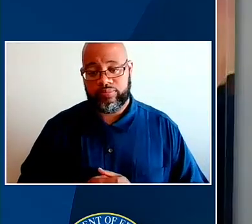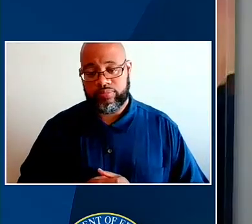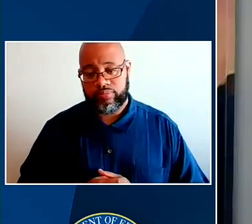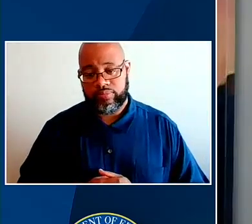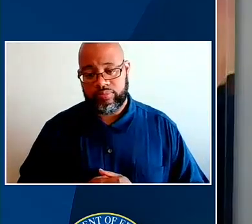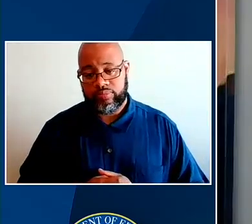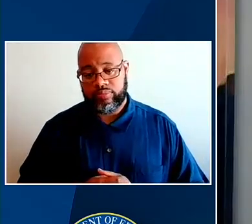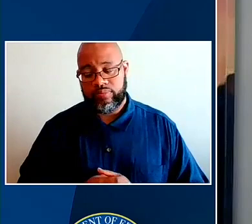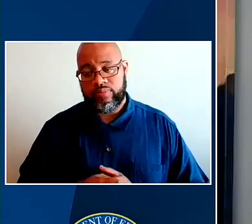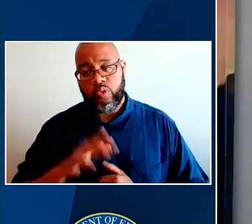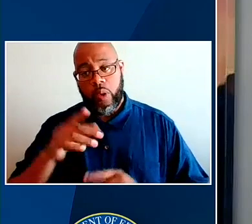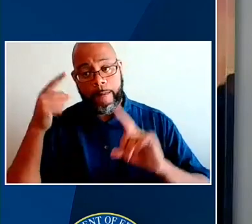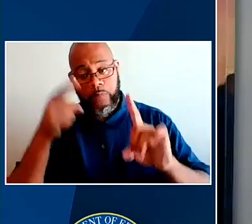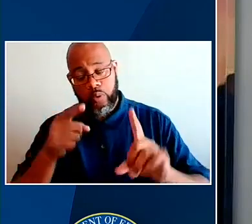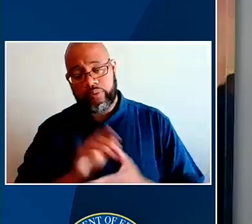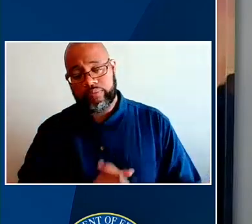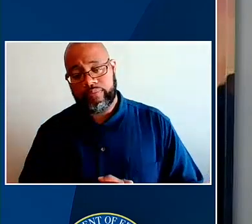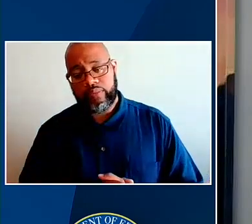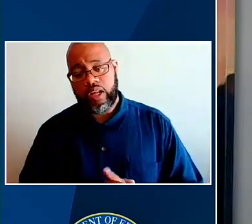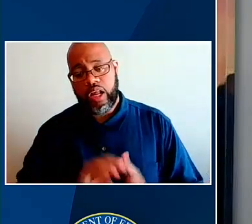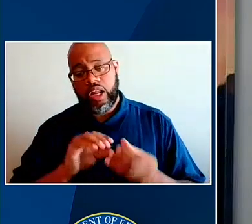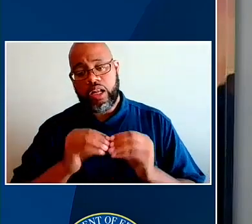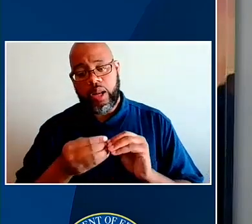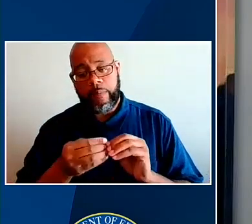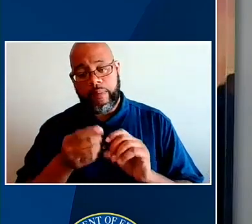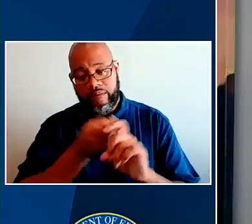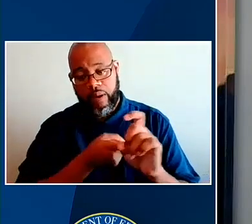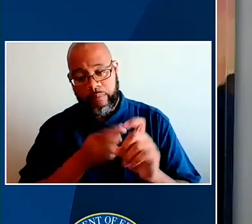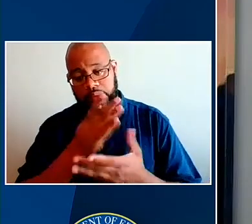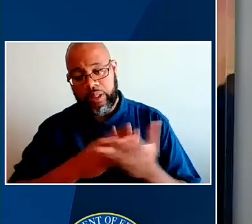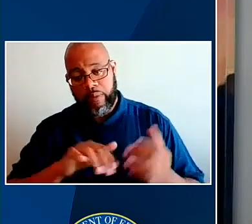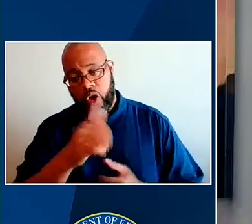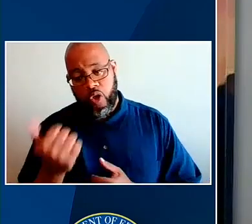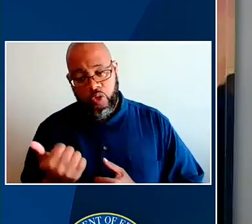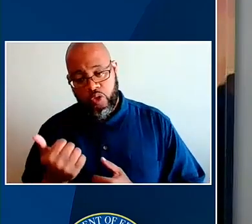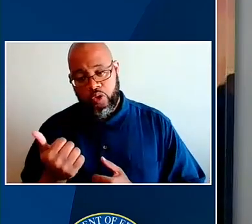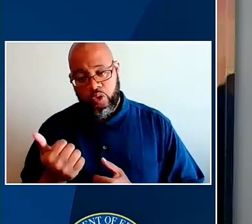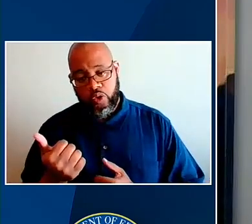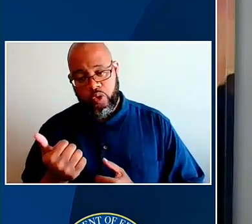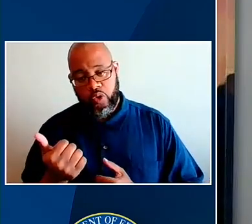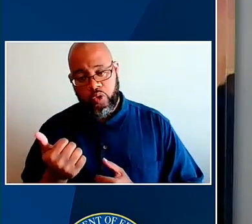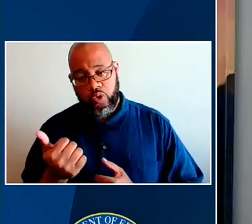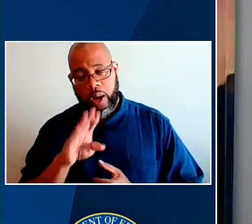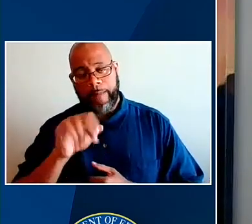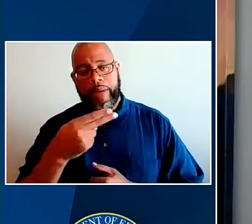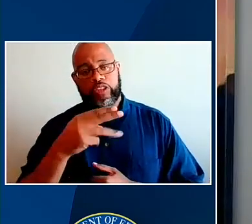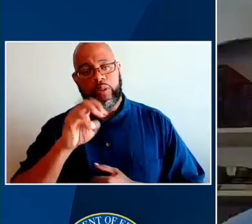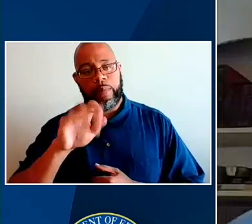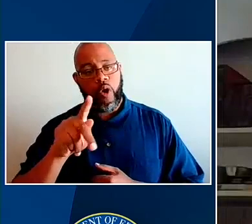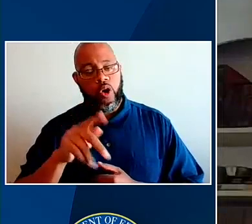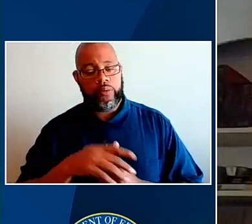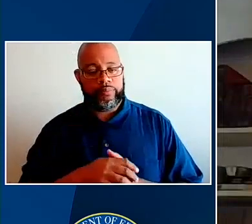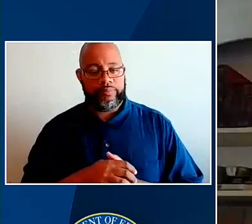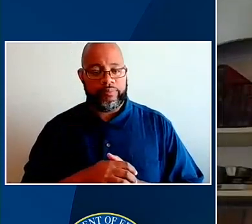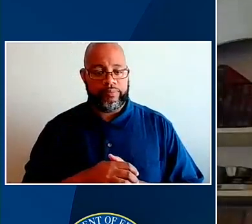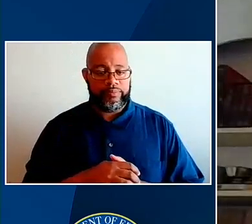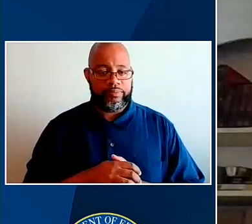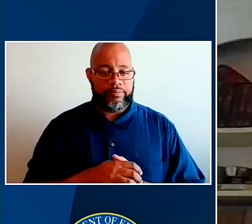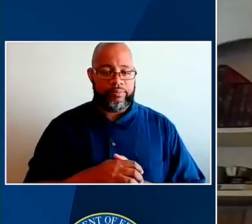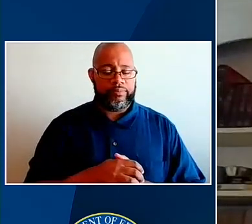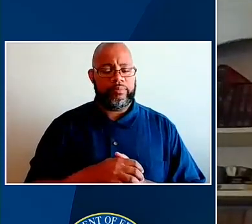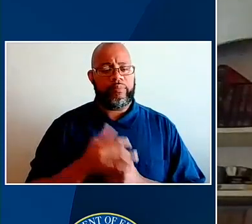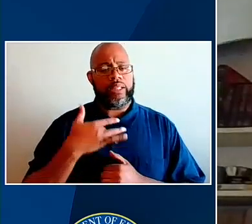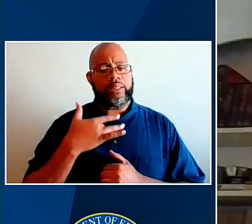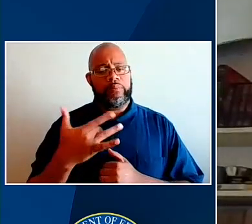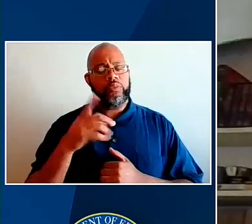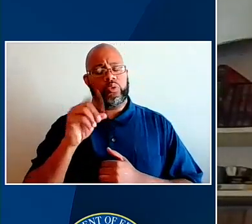take your point, Greg, that the numbers come from some other benchmark? Or yeah, they generally do. Where